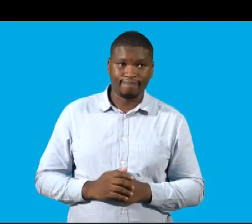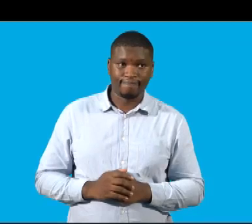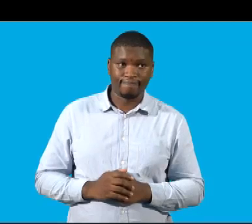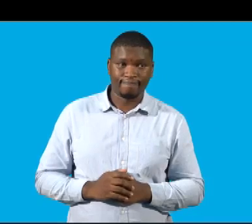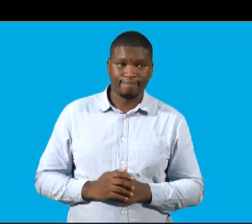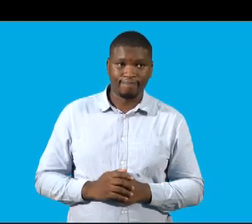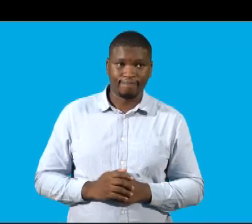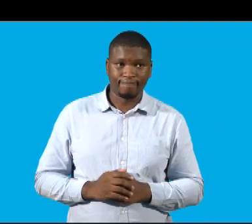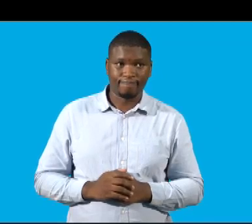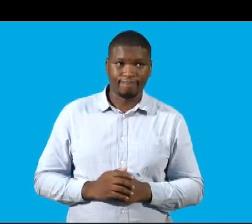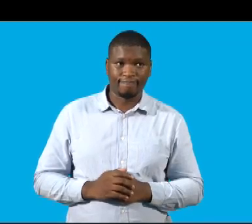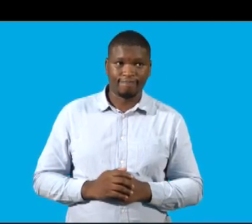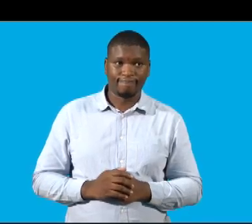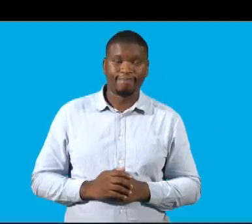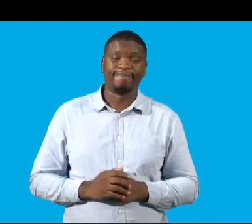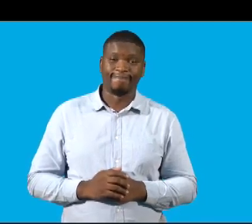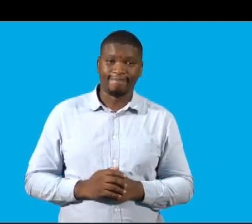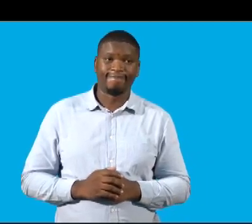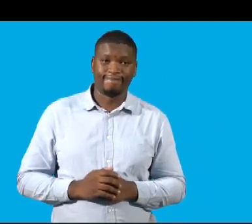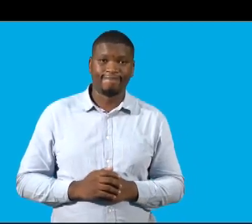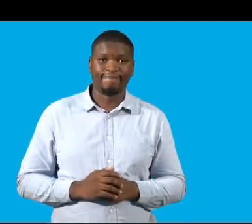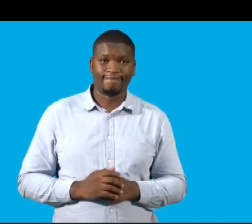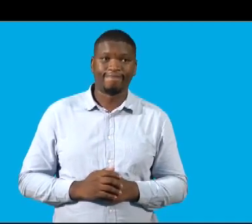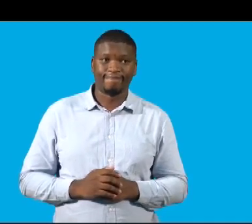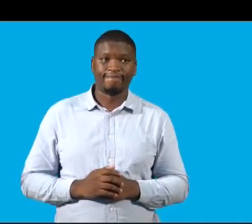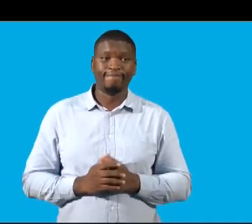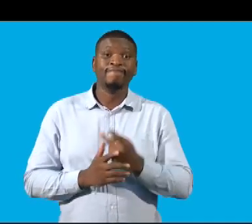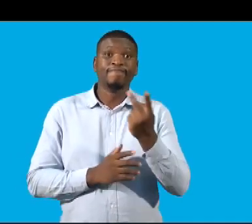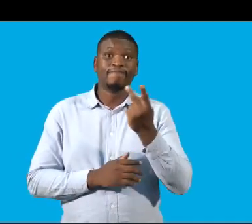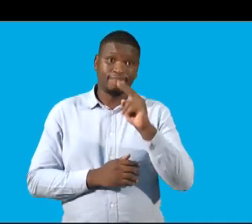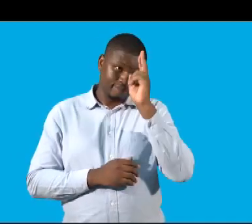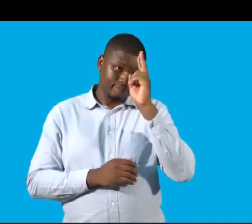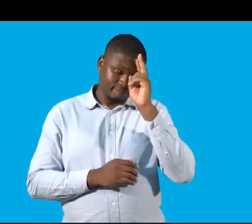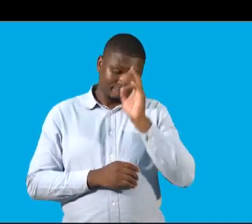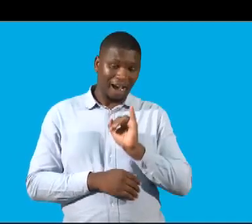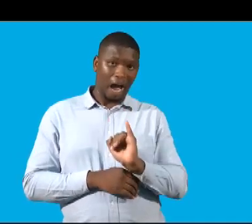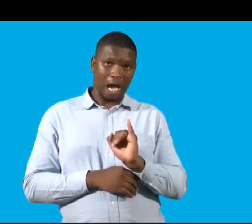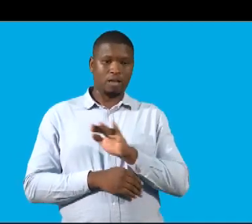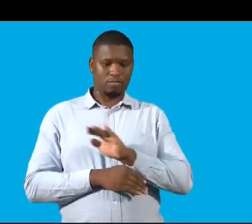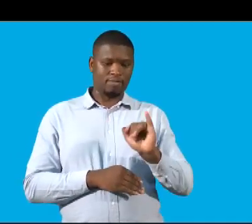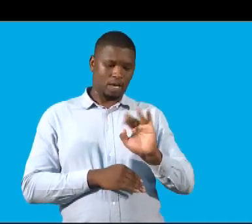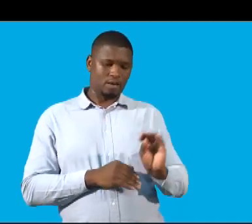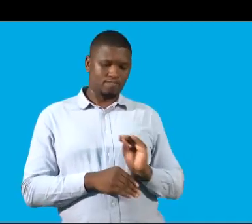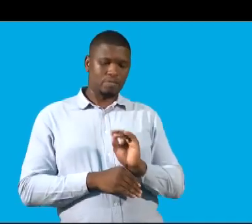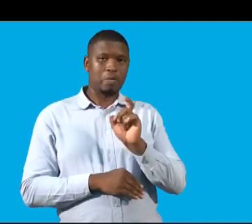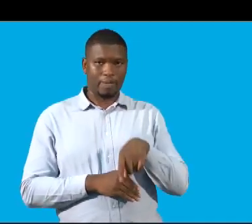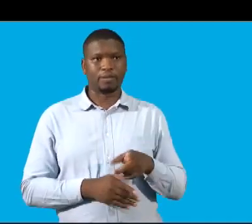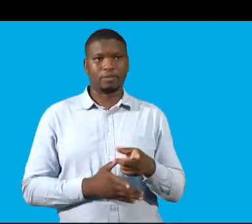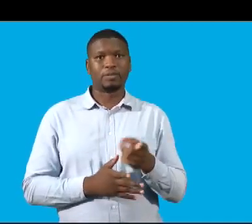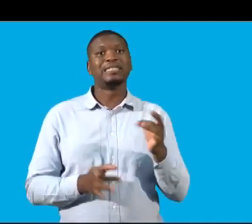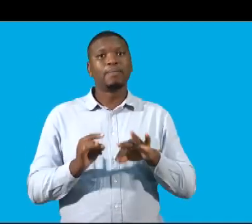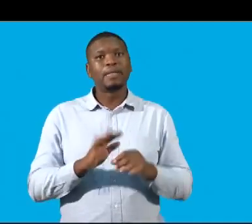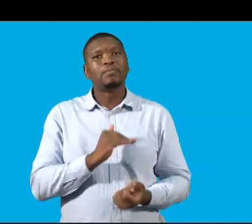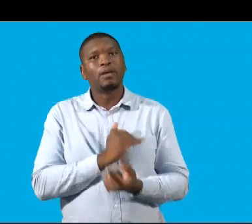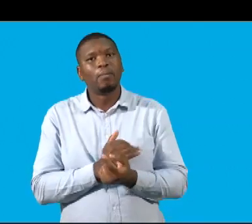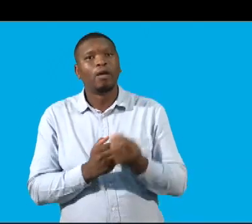n minus 1. We are going to close that bracket. Do not forget this I that is divided there at the bottom. That is a very